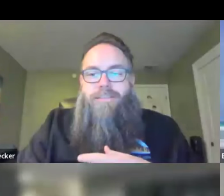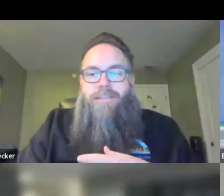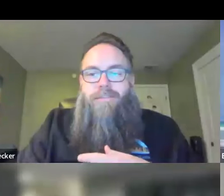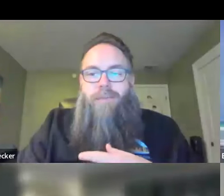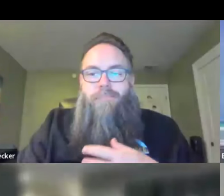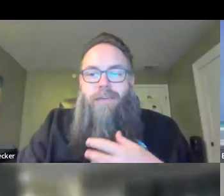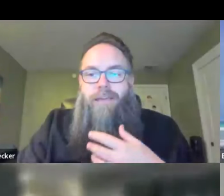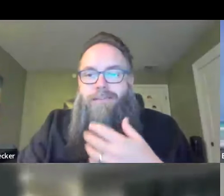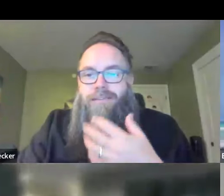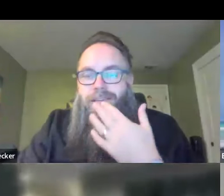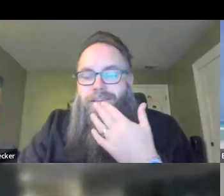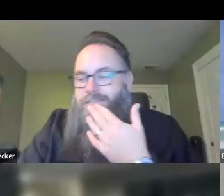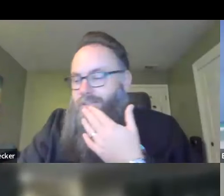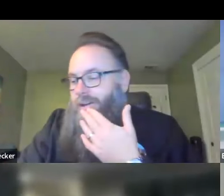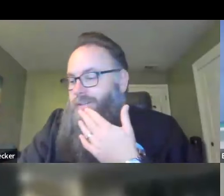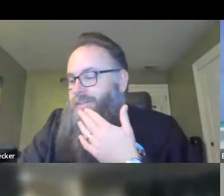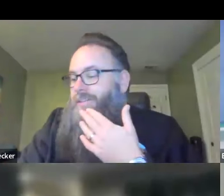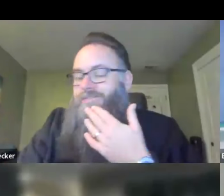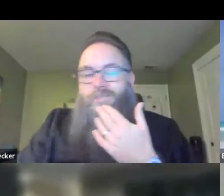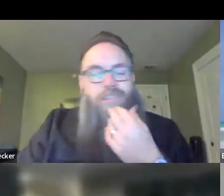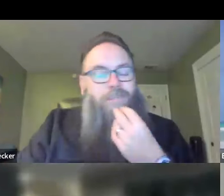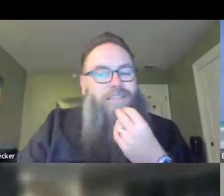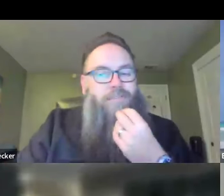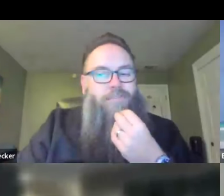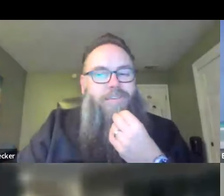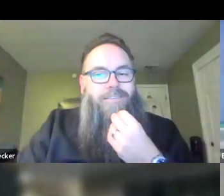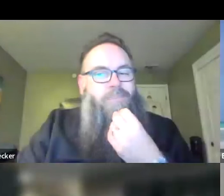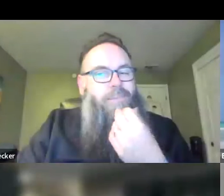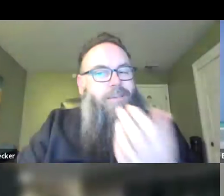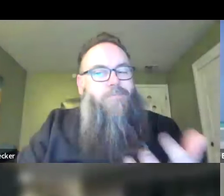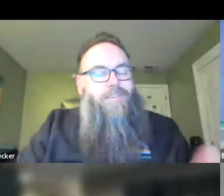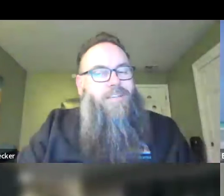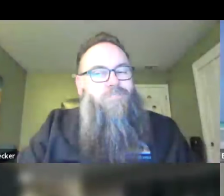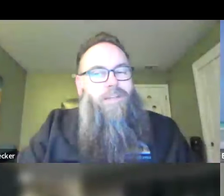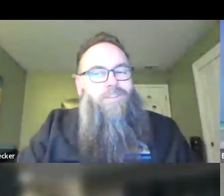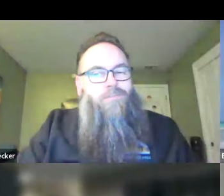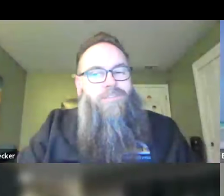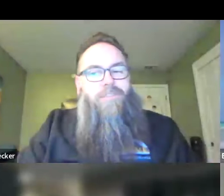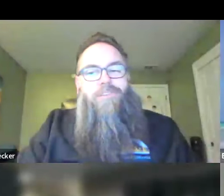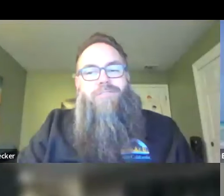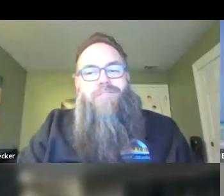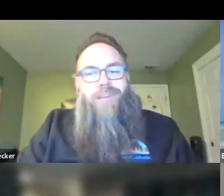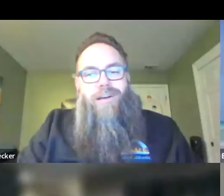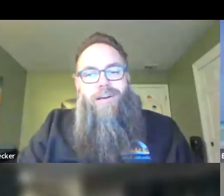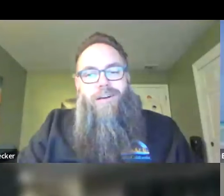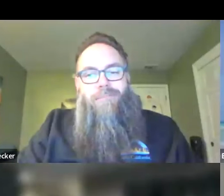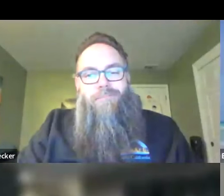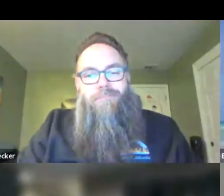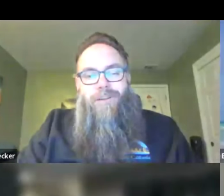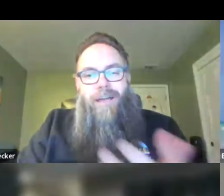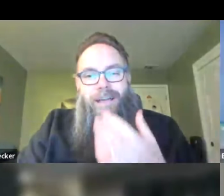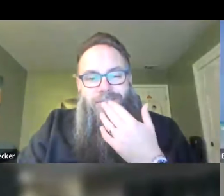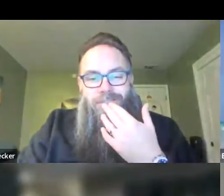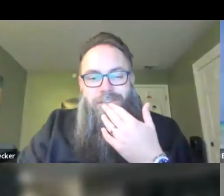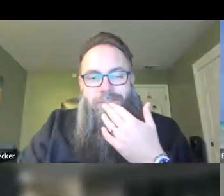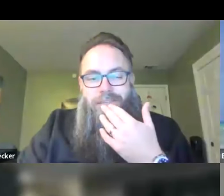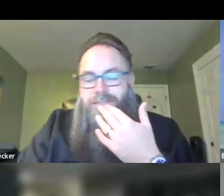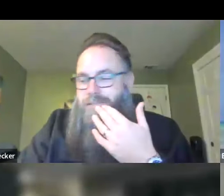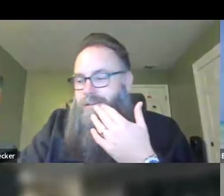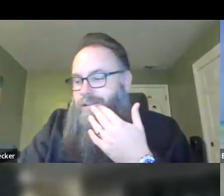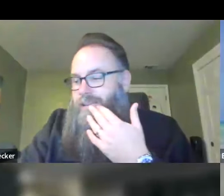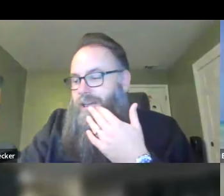providers that stepped up. And so I certainly makes me miss being a residential manager for 7 years. I